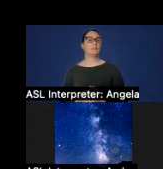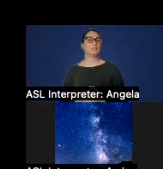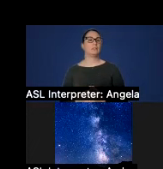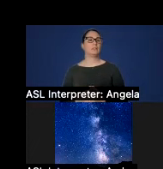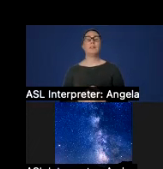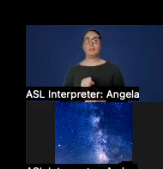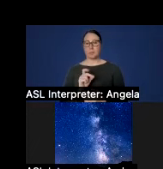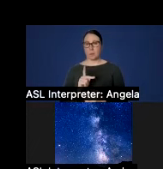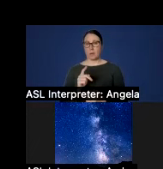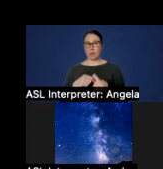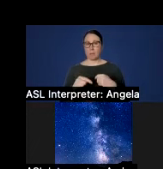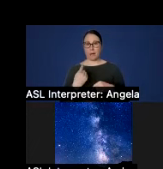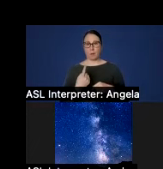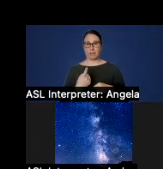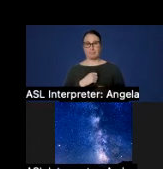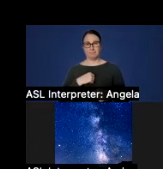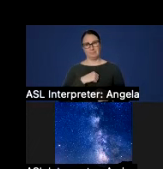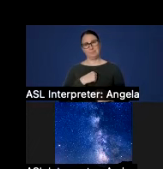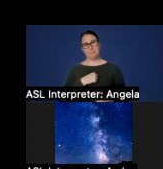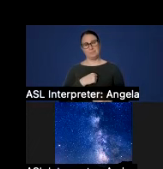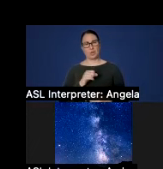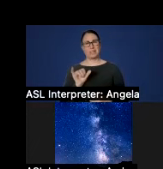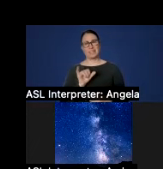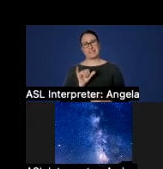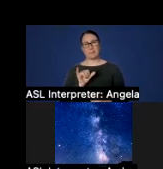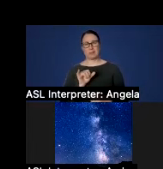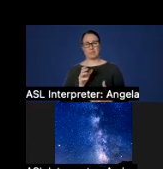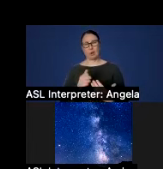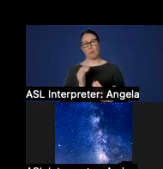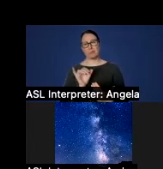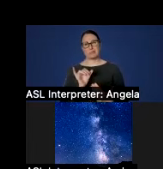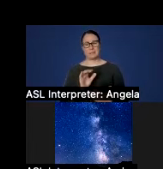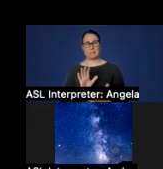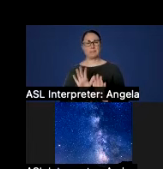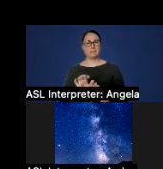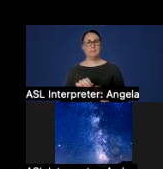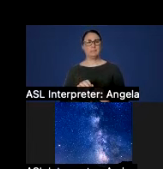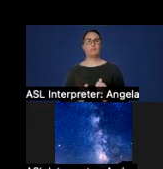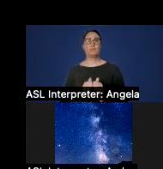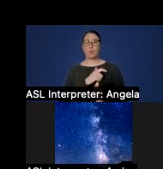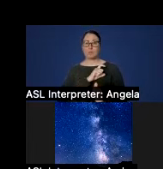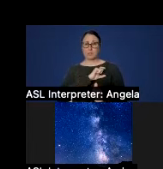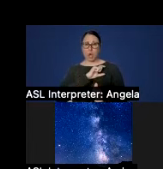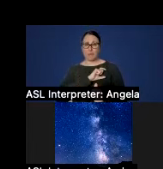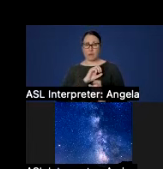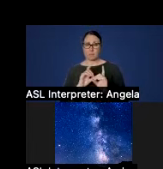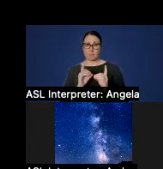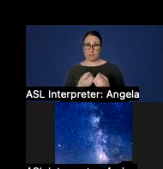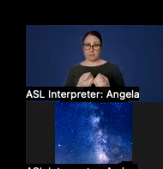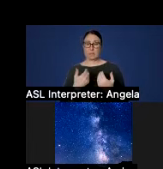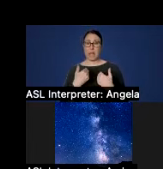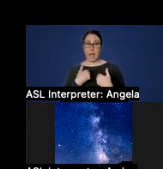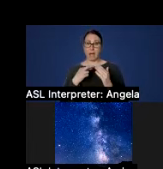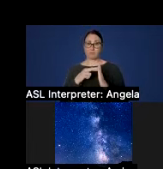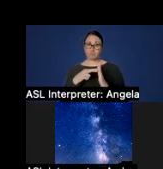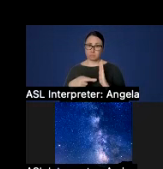Okay, yeah, go back one. I'm sorry, it's just a similar slide. So most law enforcement departments have protocol,